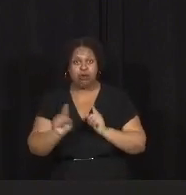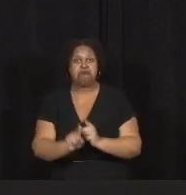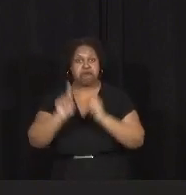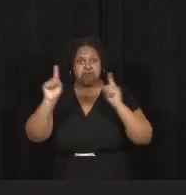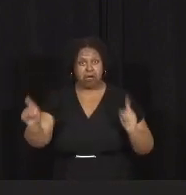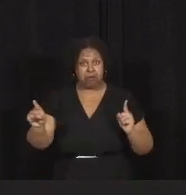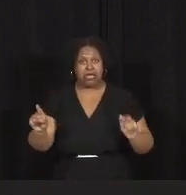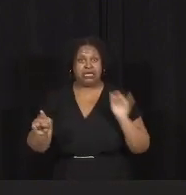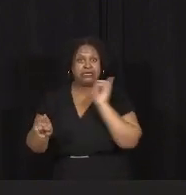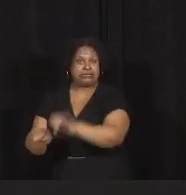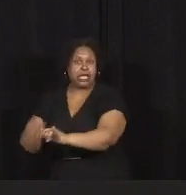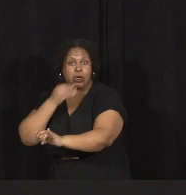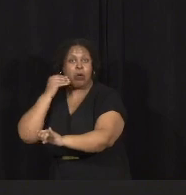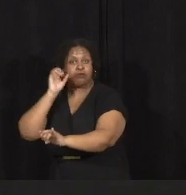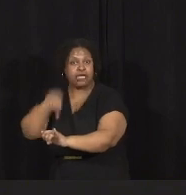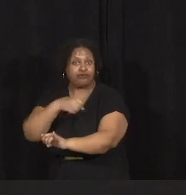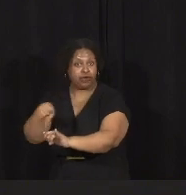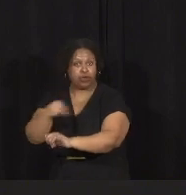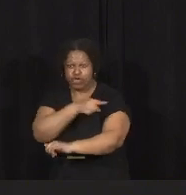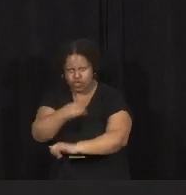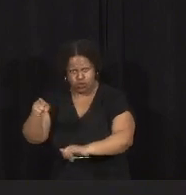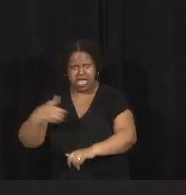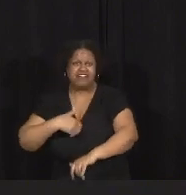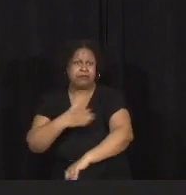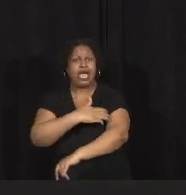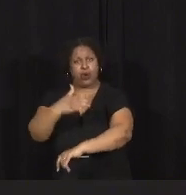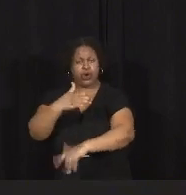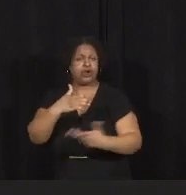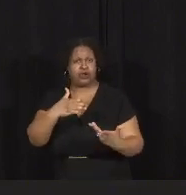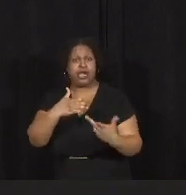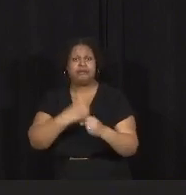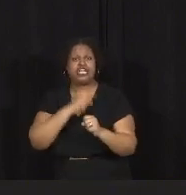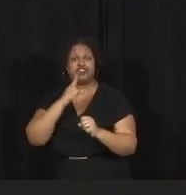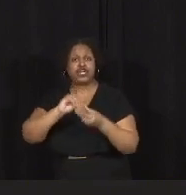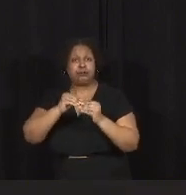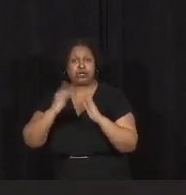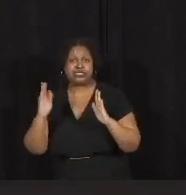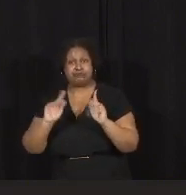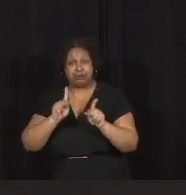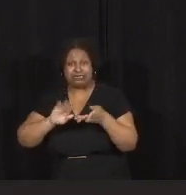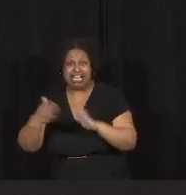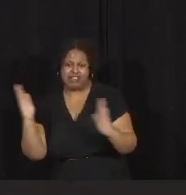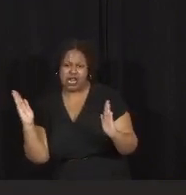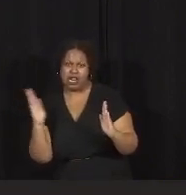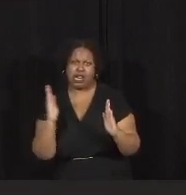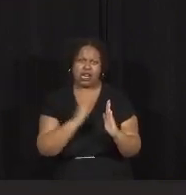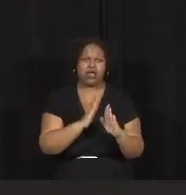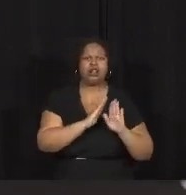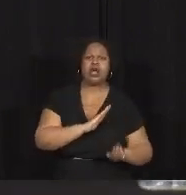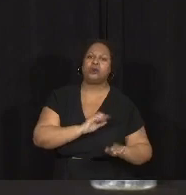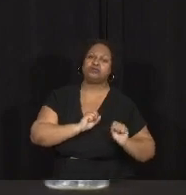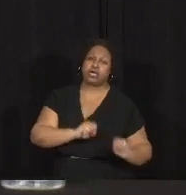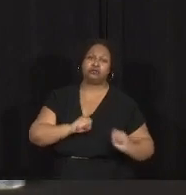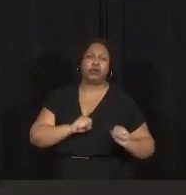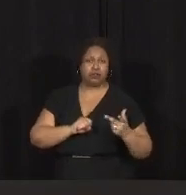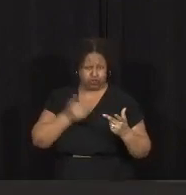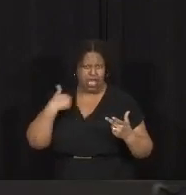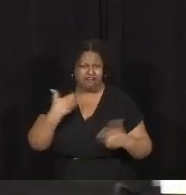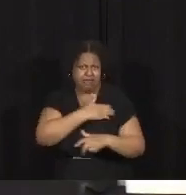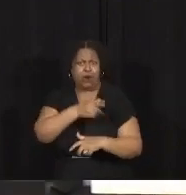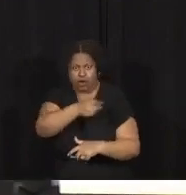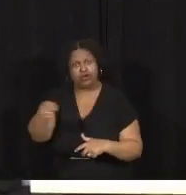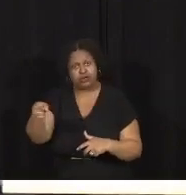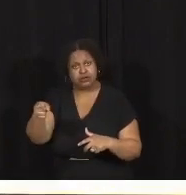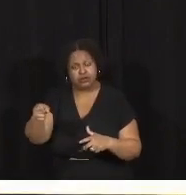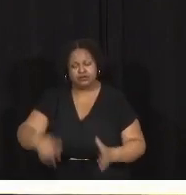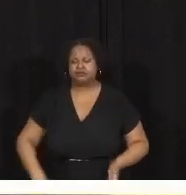execute that to keep our numbers as low as possible. Quick follow-up? And just